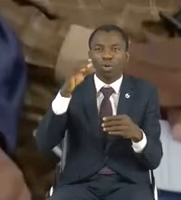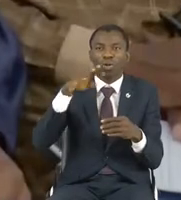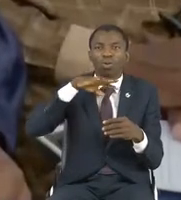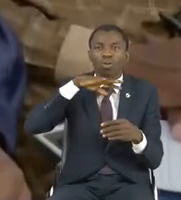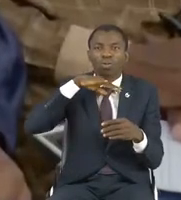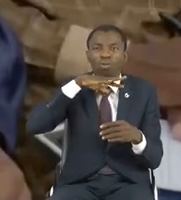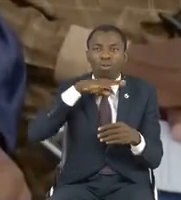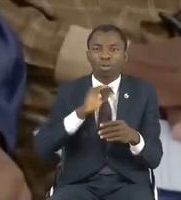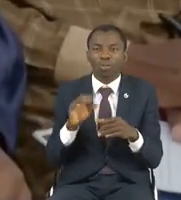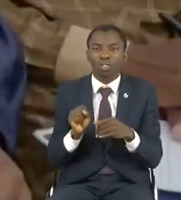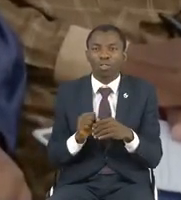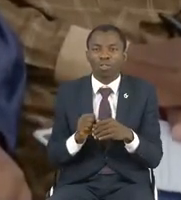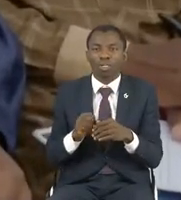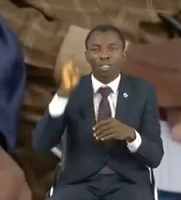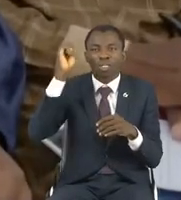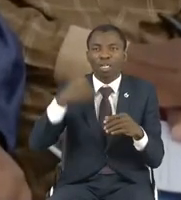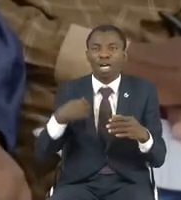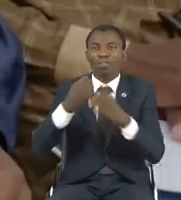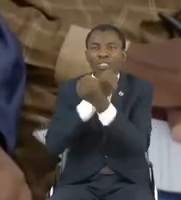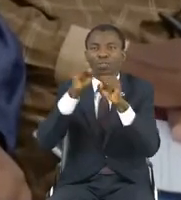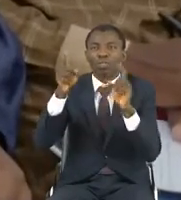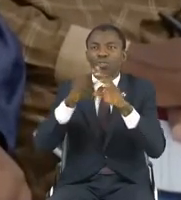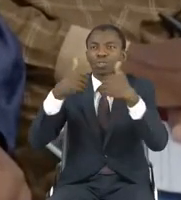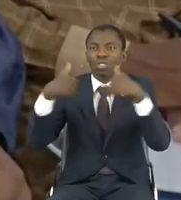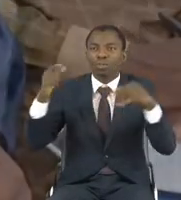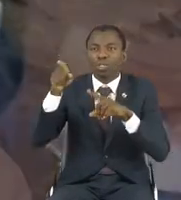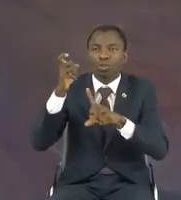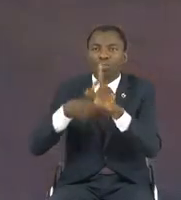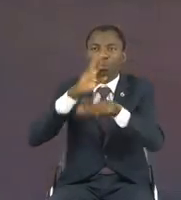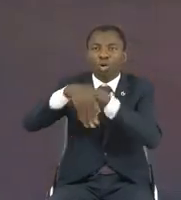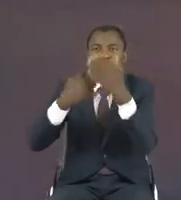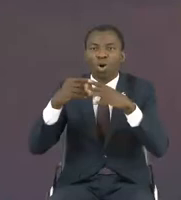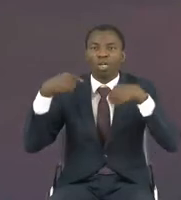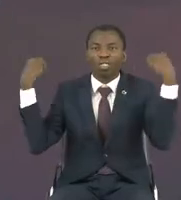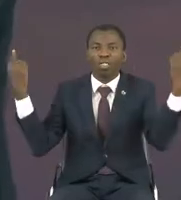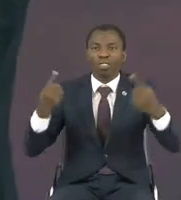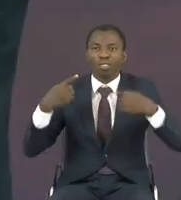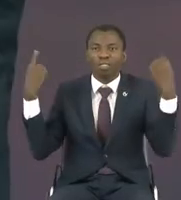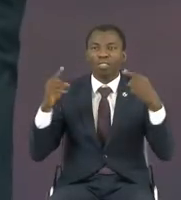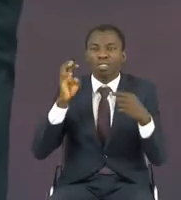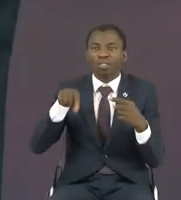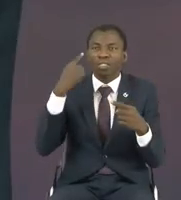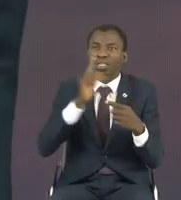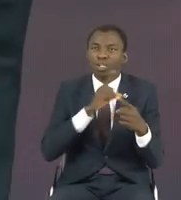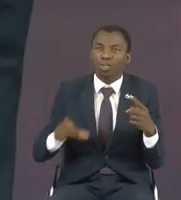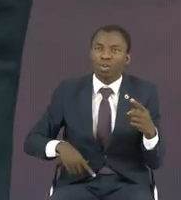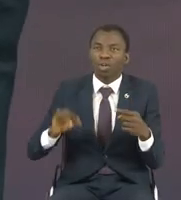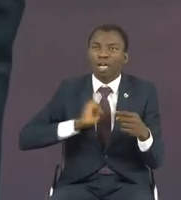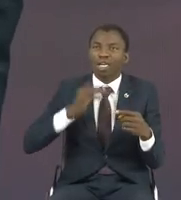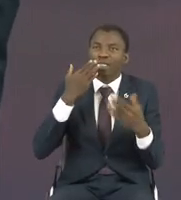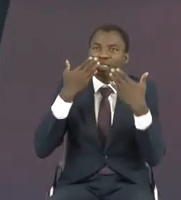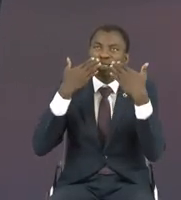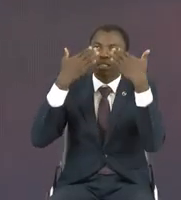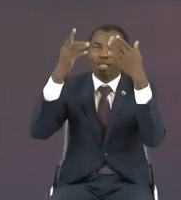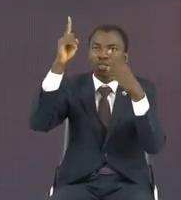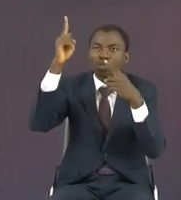to separate you from all sins. And you say, Lord, I thank you. I'm